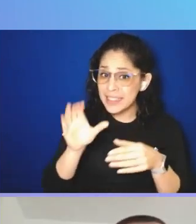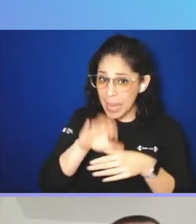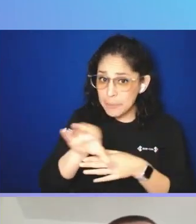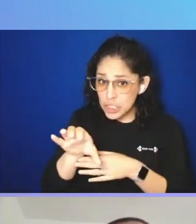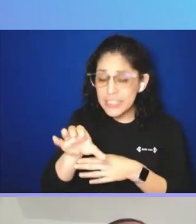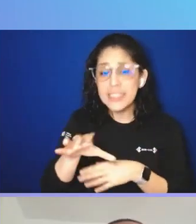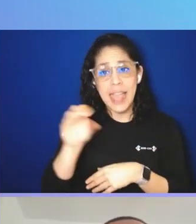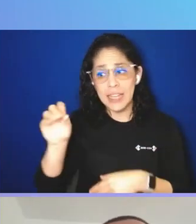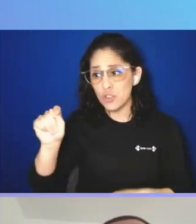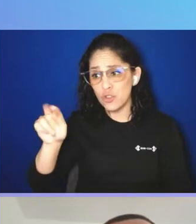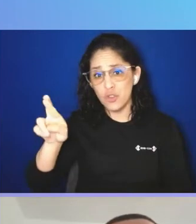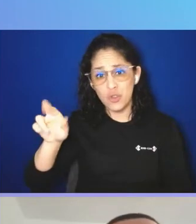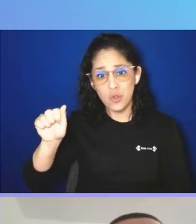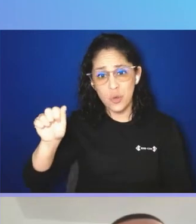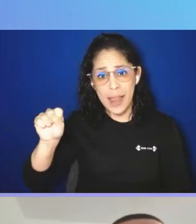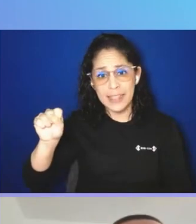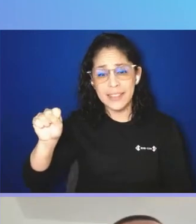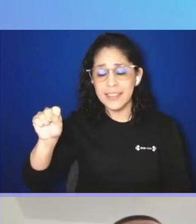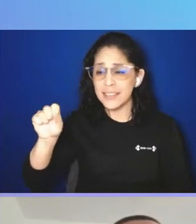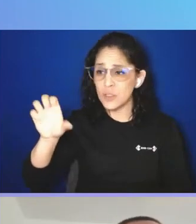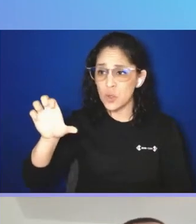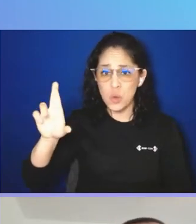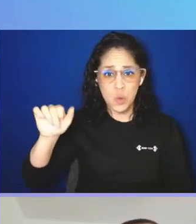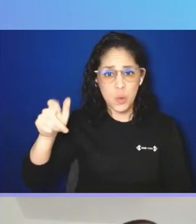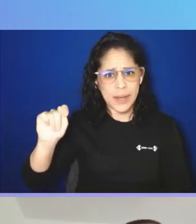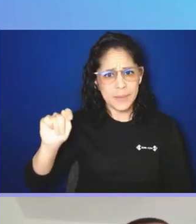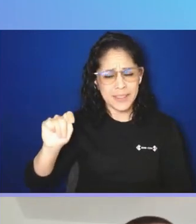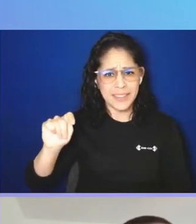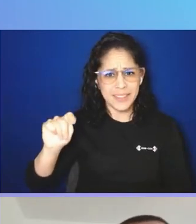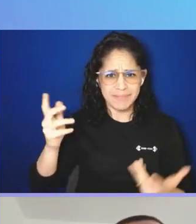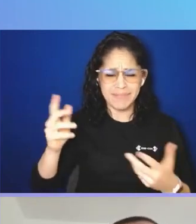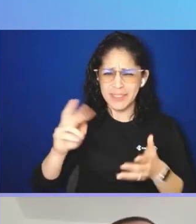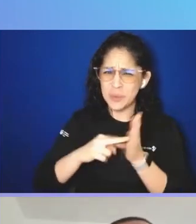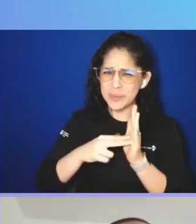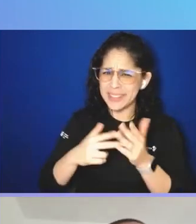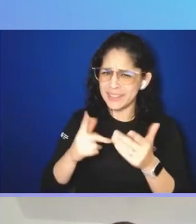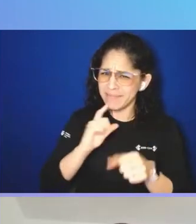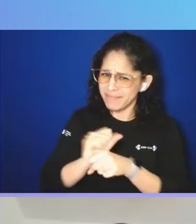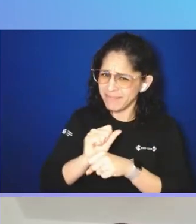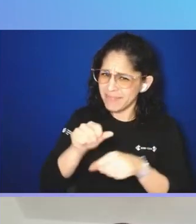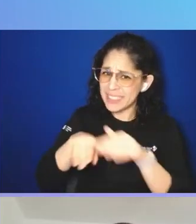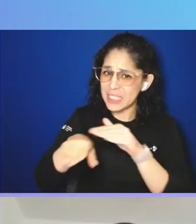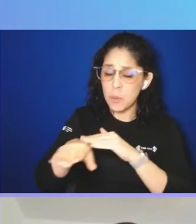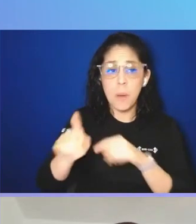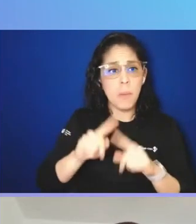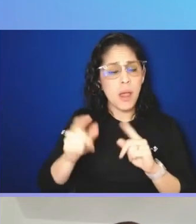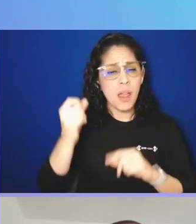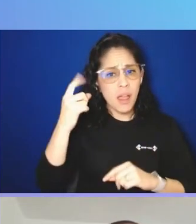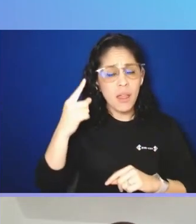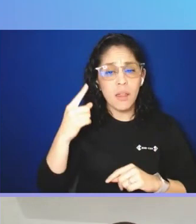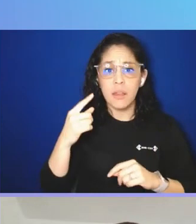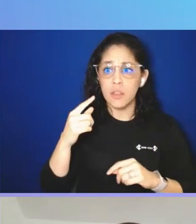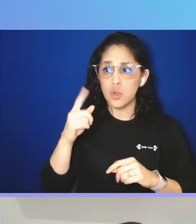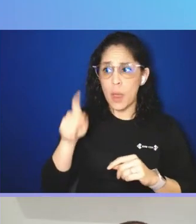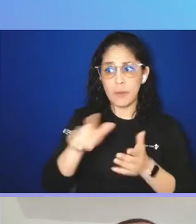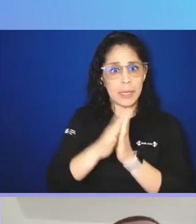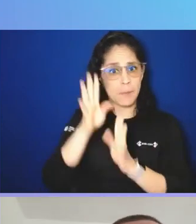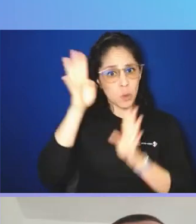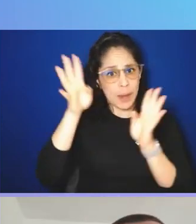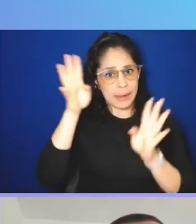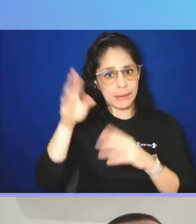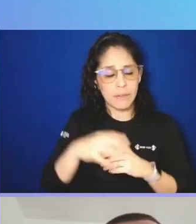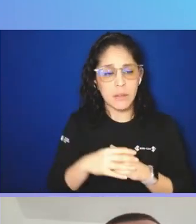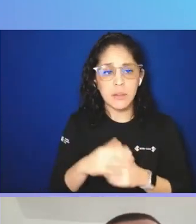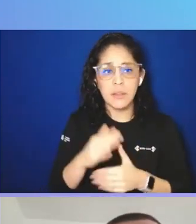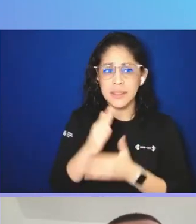marked up web pages. They are pretty accessible. So these detractors have to get quite creative. Someone even said my videos